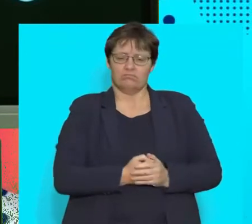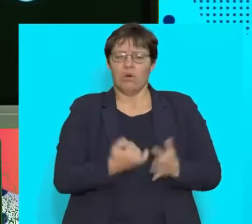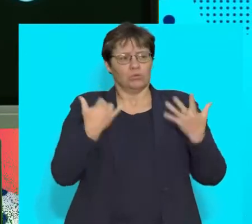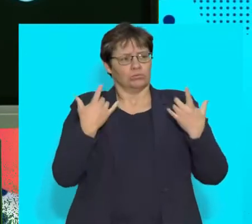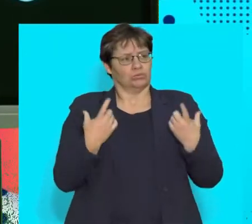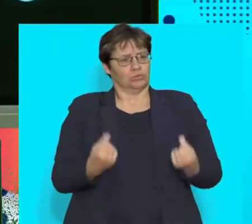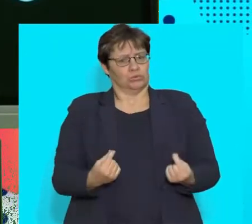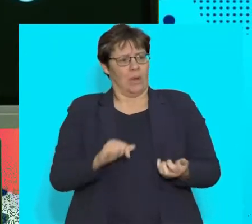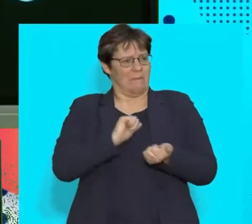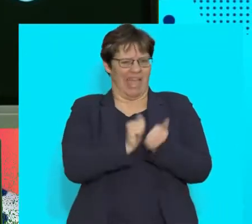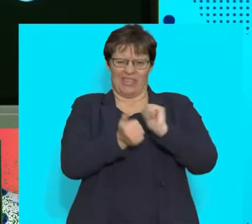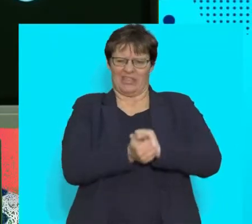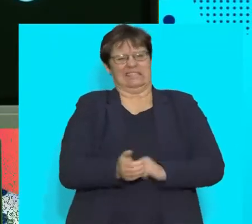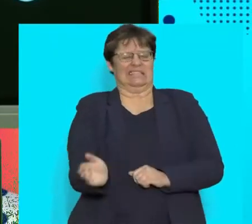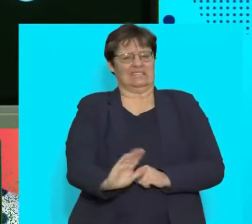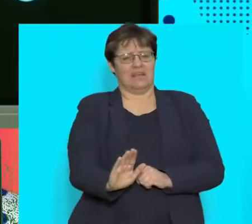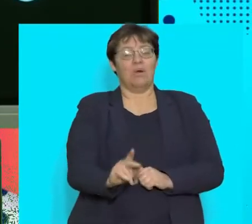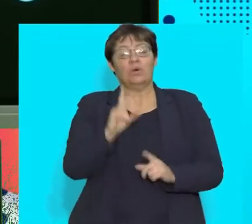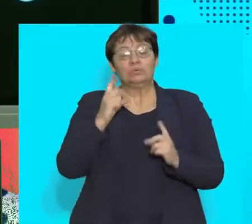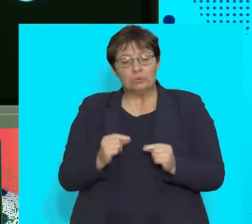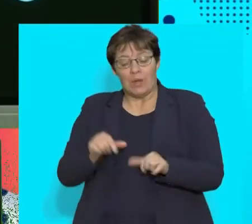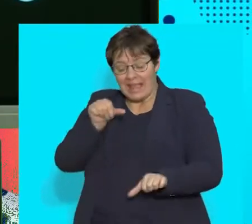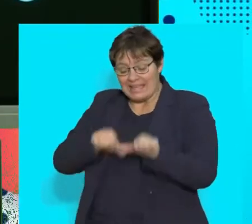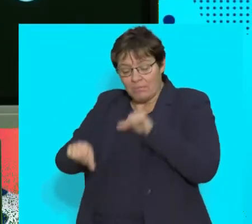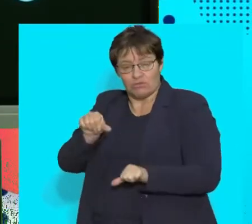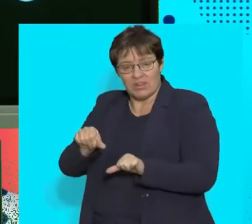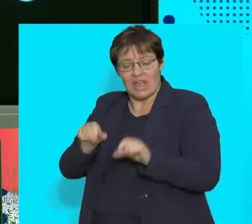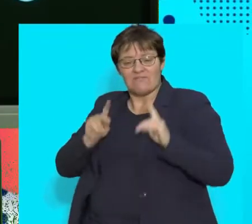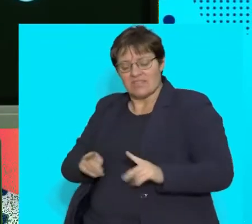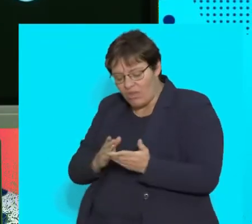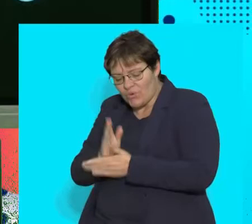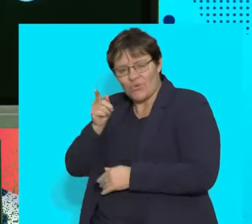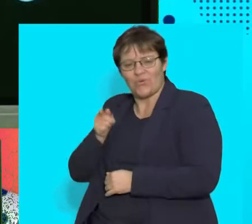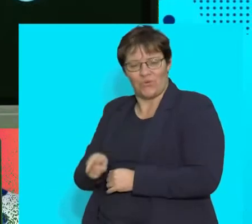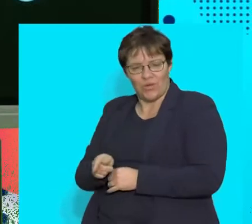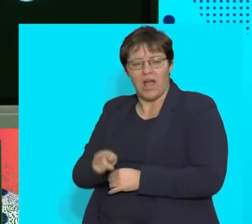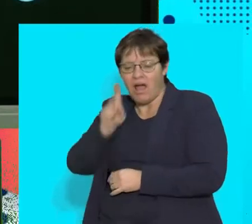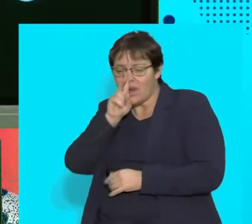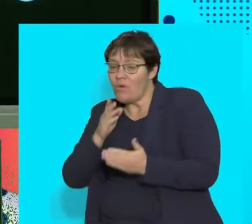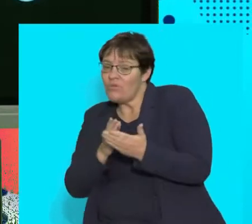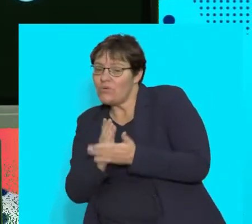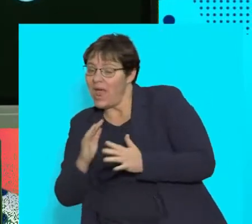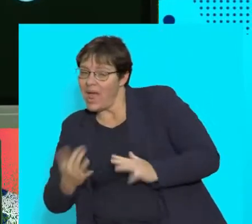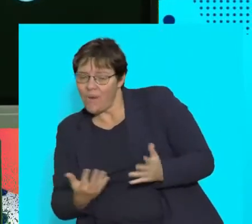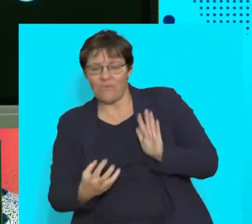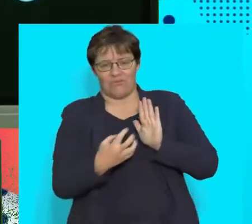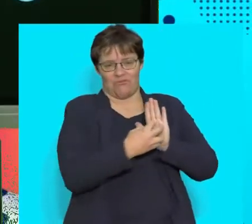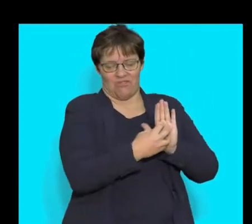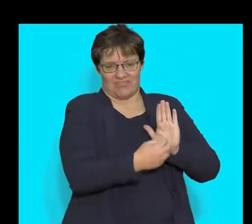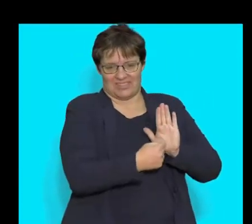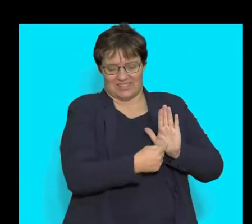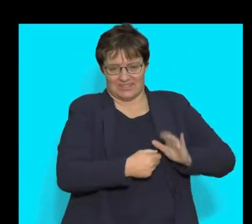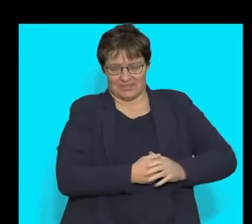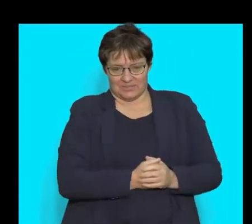some maths, but to do some good physics and chemistry by looking at the features of graphs. So here we